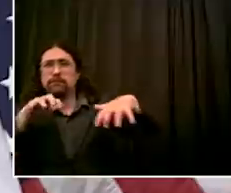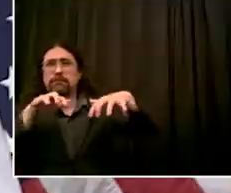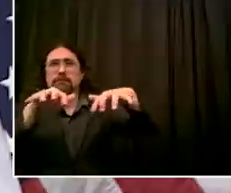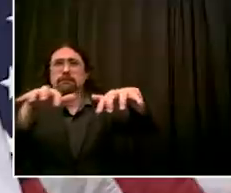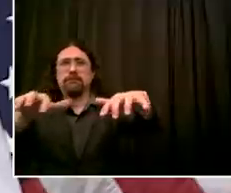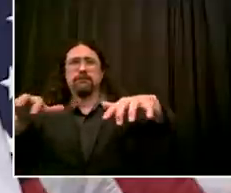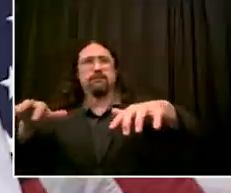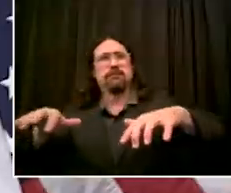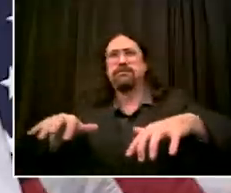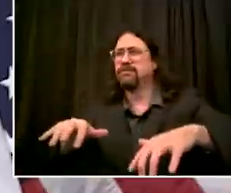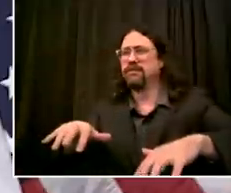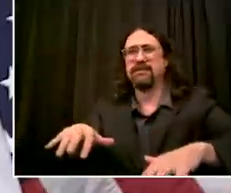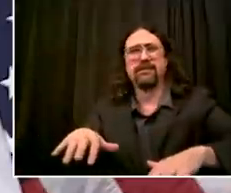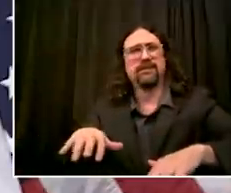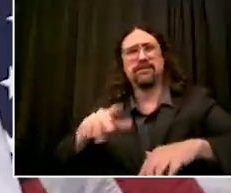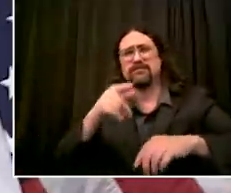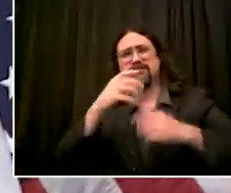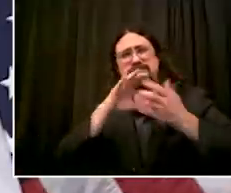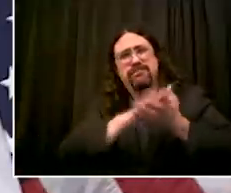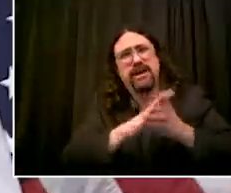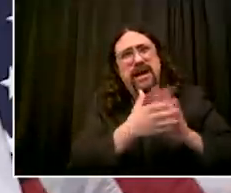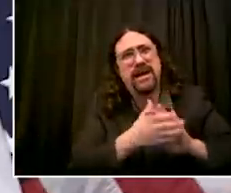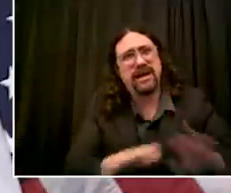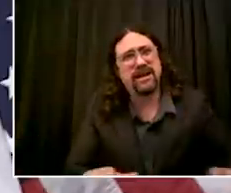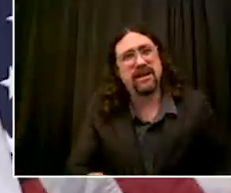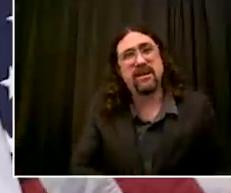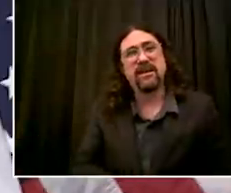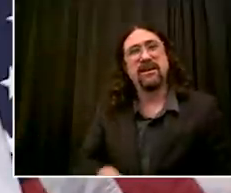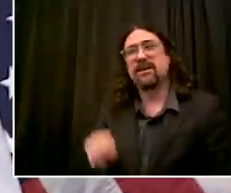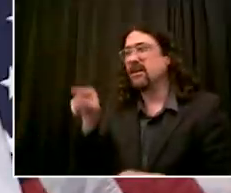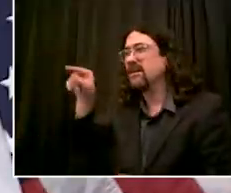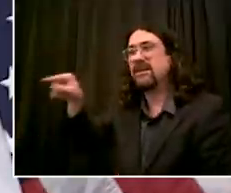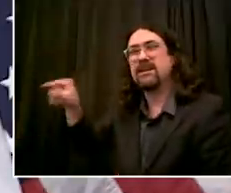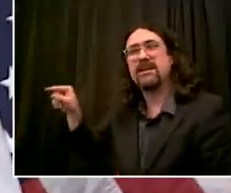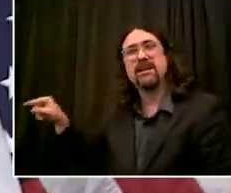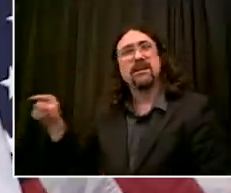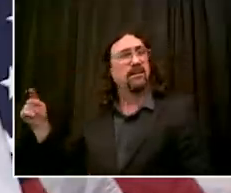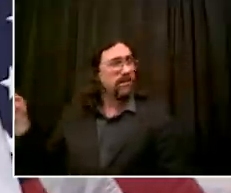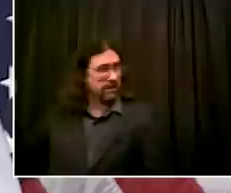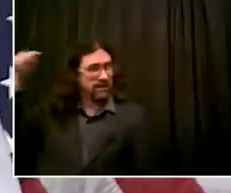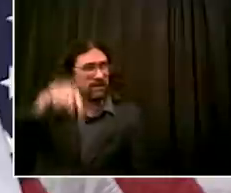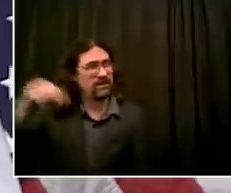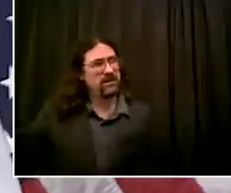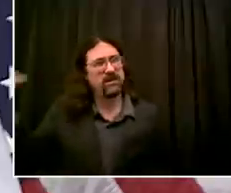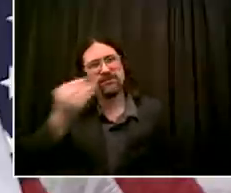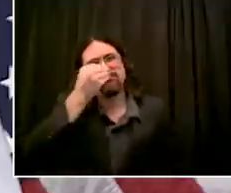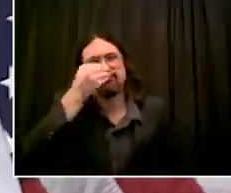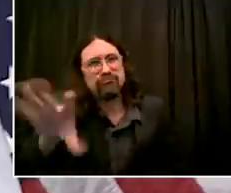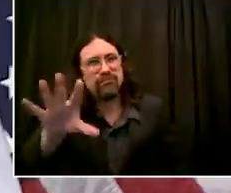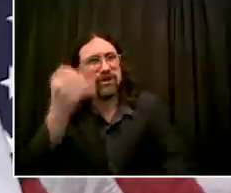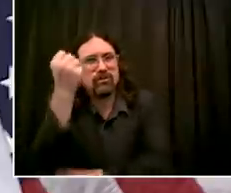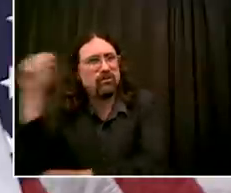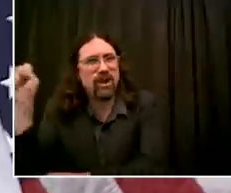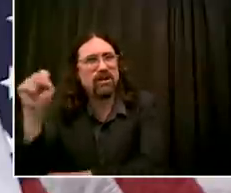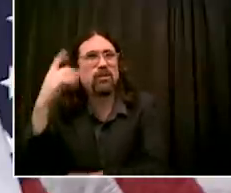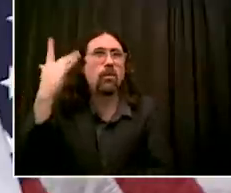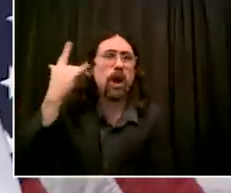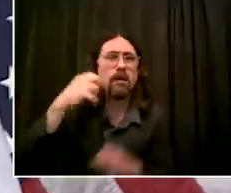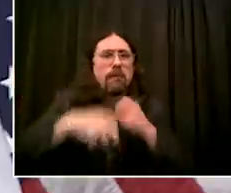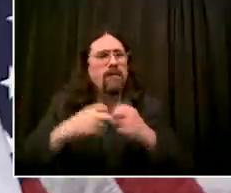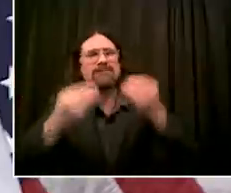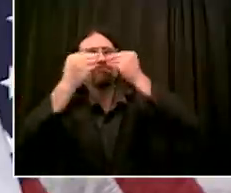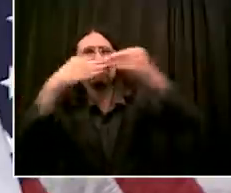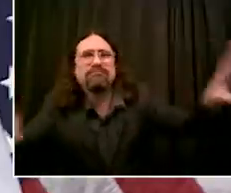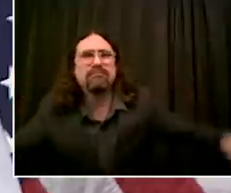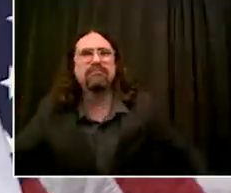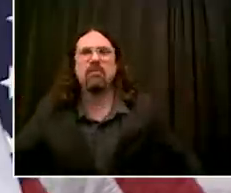I feel for every business that has gone through these last few days. We want to help businesses come back. I talked to the store owners in the Bronx. I